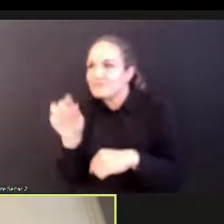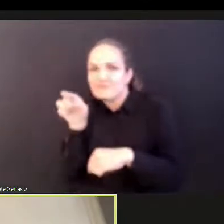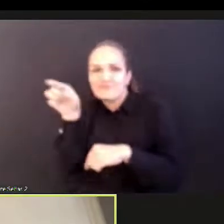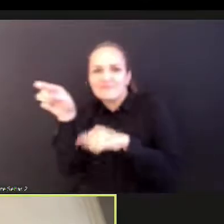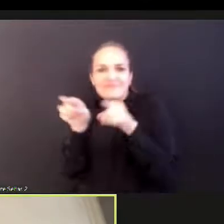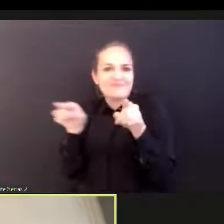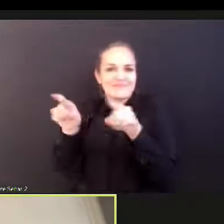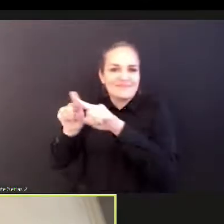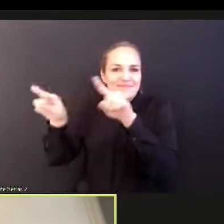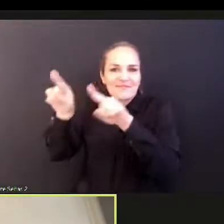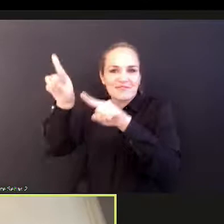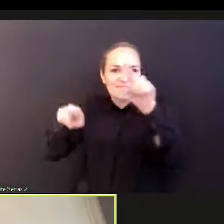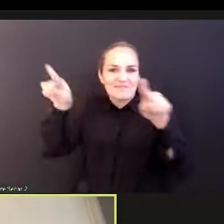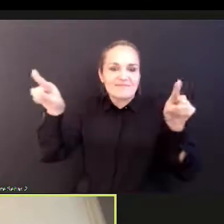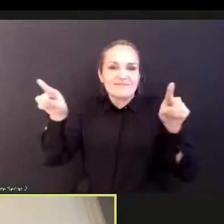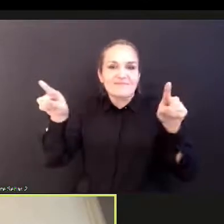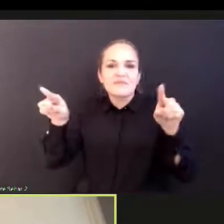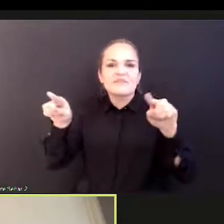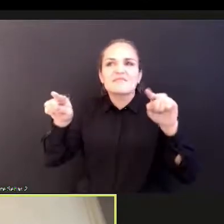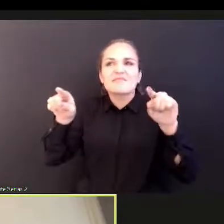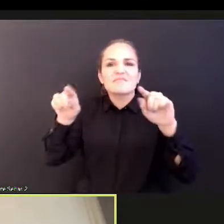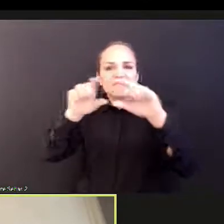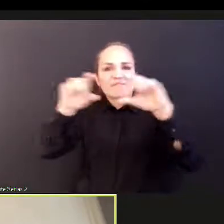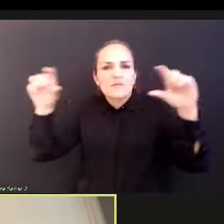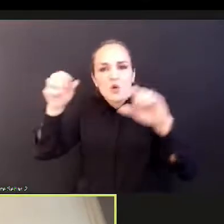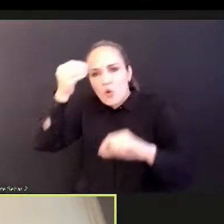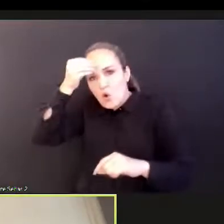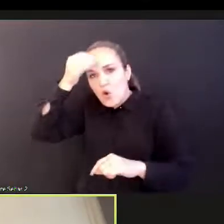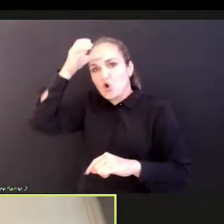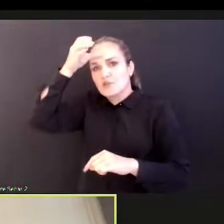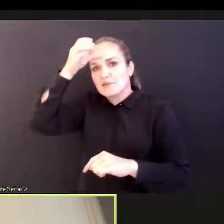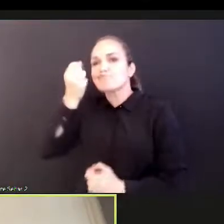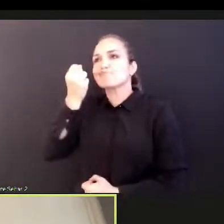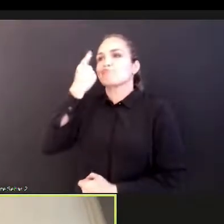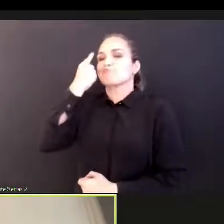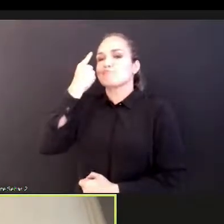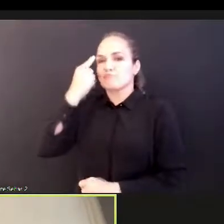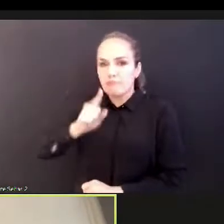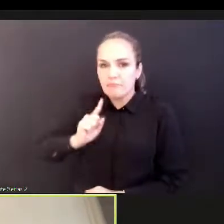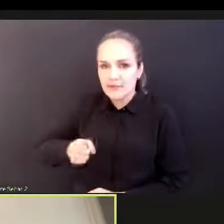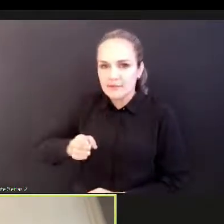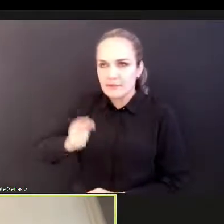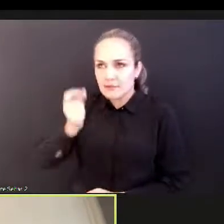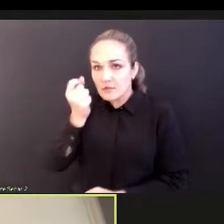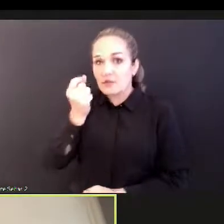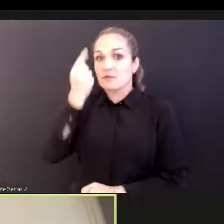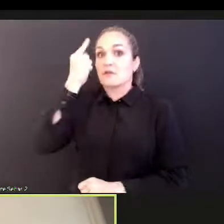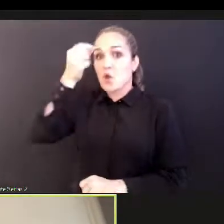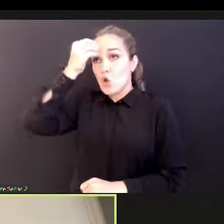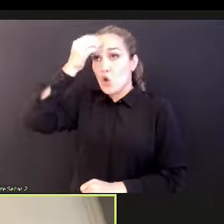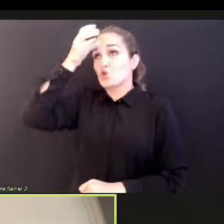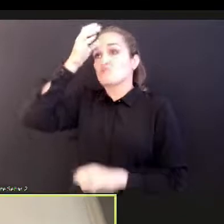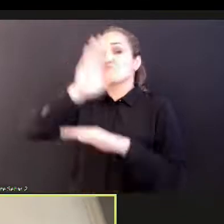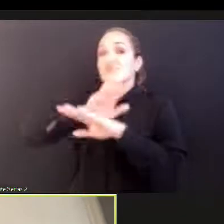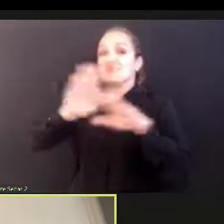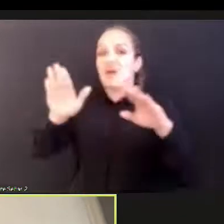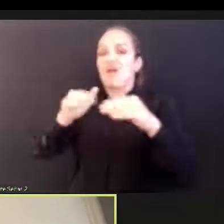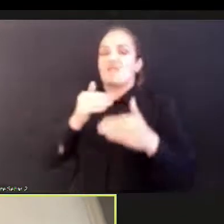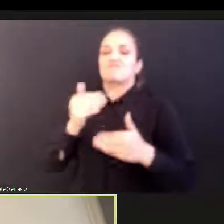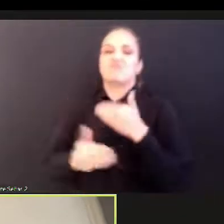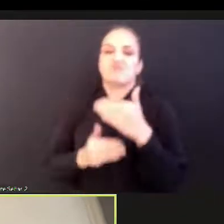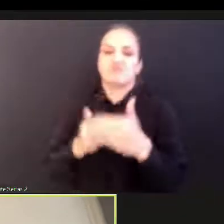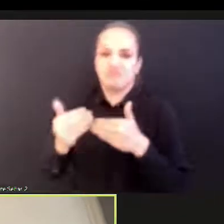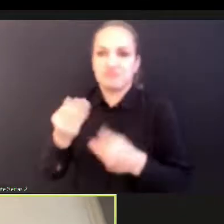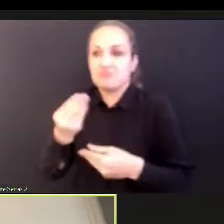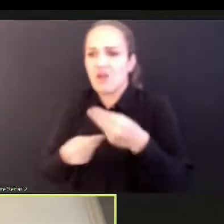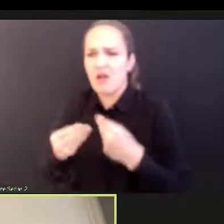understand the concepts and how they apply before, looking at it in the trade negotiations context, and also the implications of